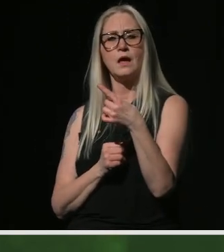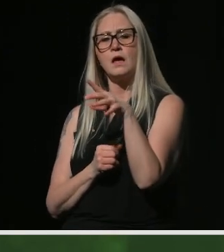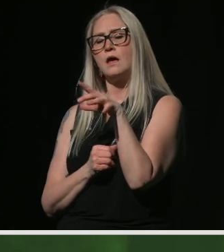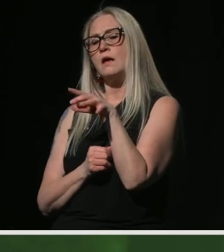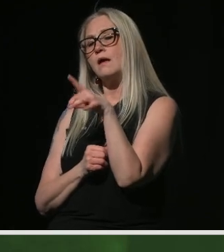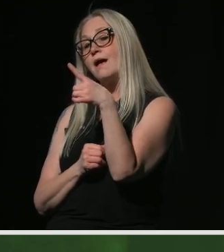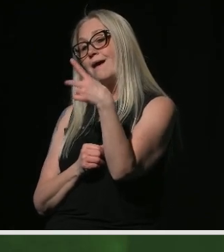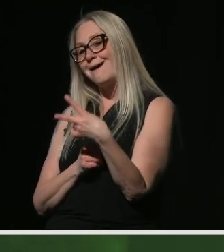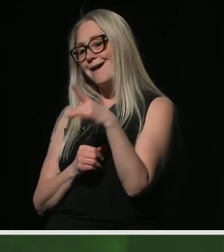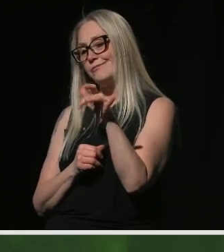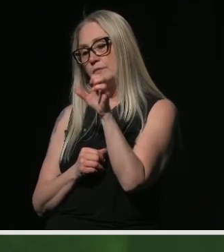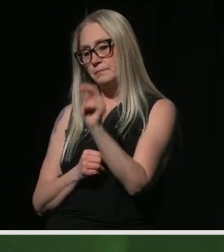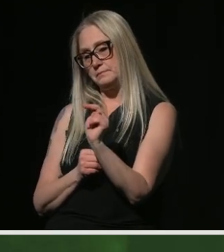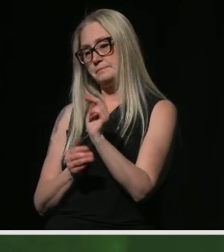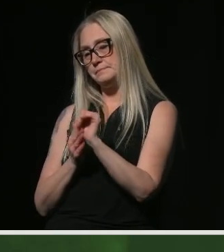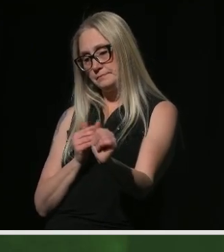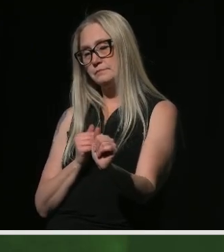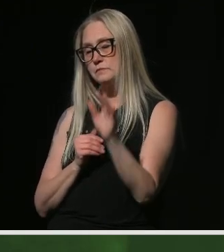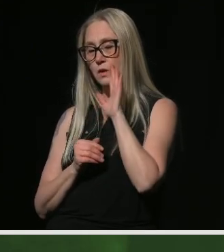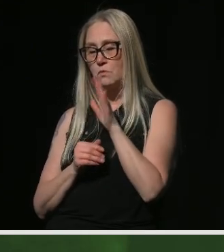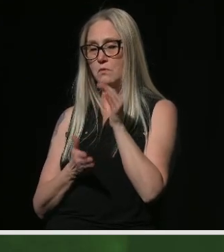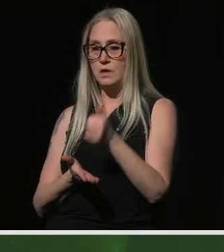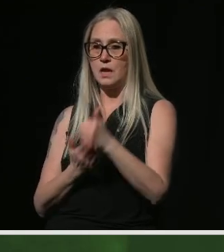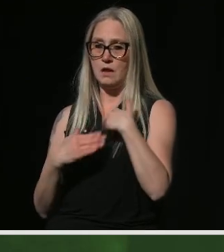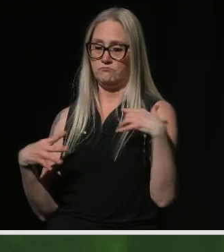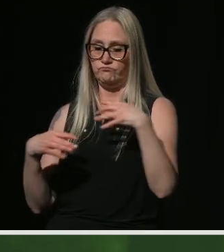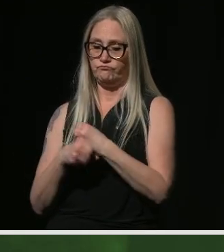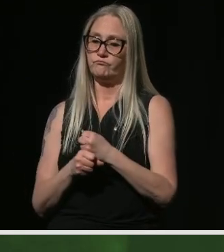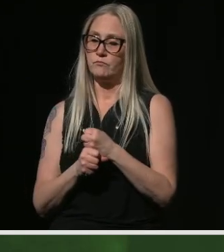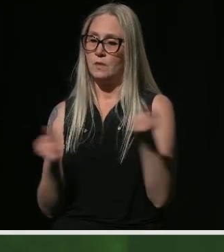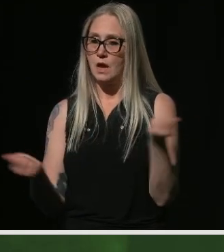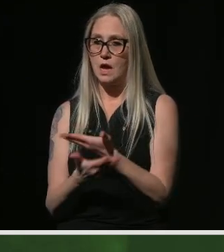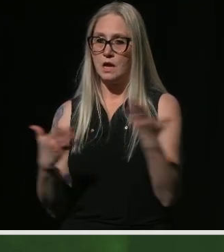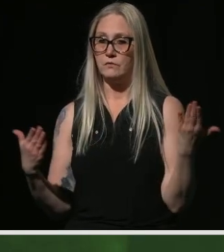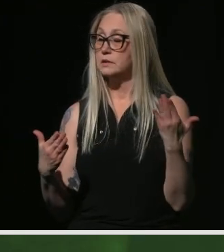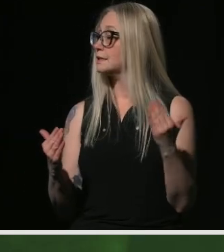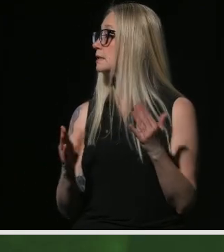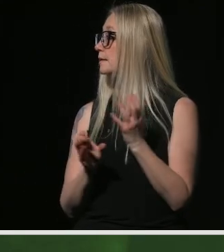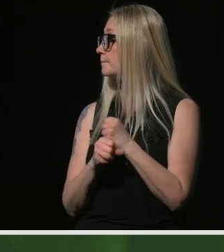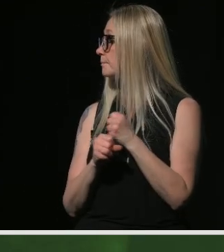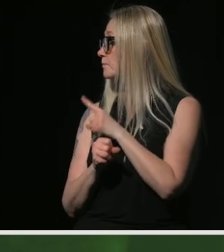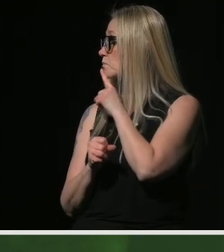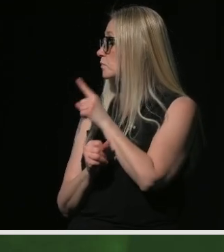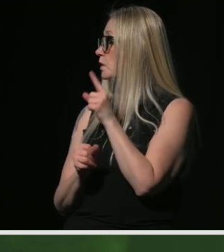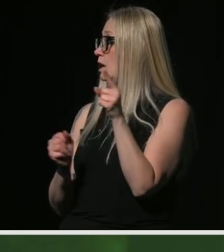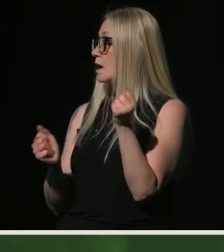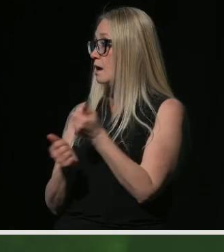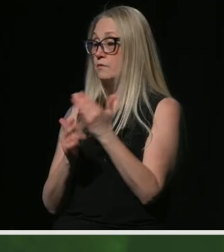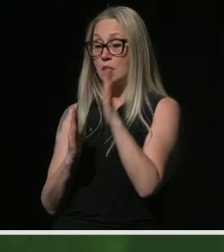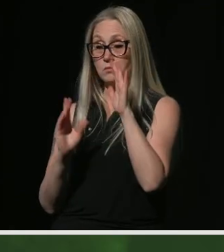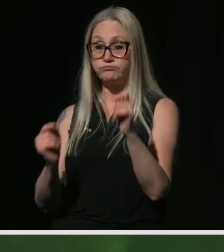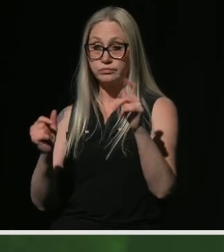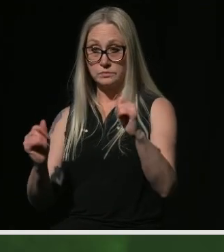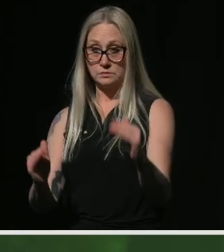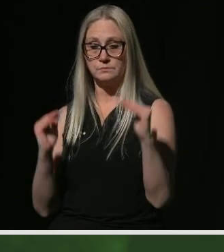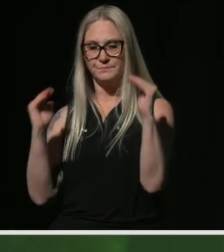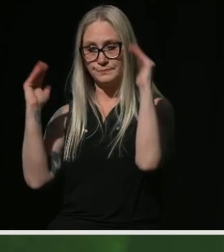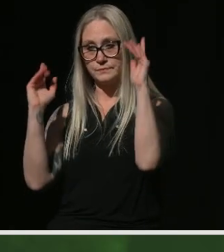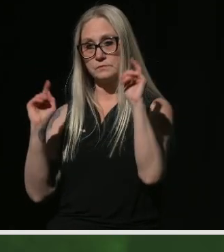us to concentrate and consolidate all of our hardware manufacturing here, reaching economies of scale faster and allowing us to accelerate our